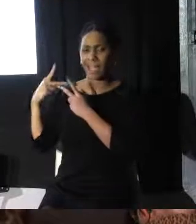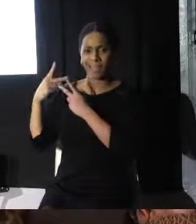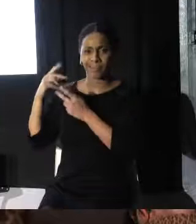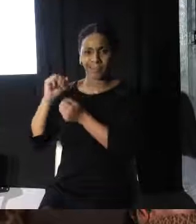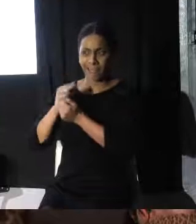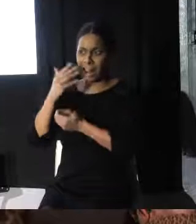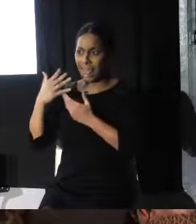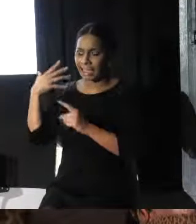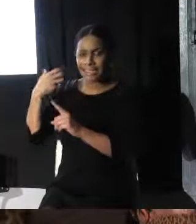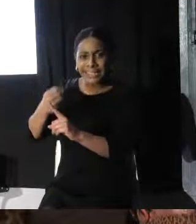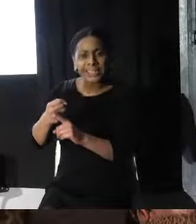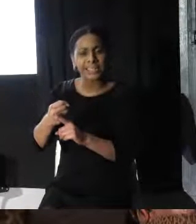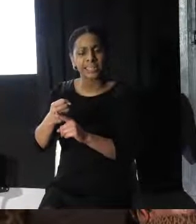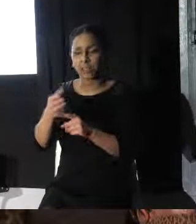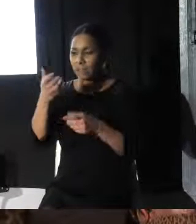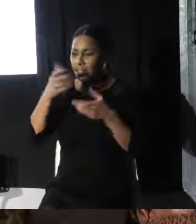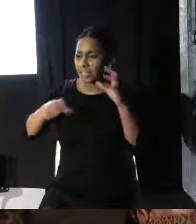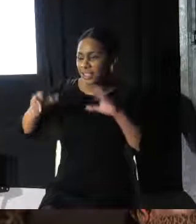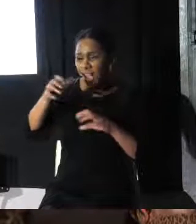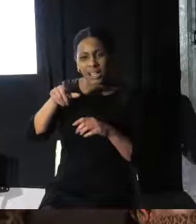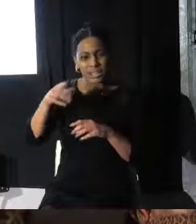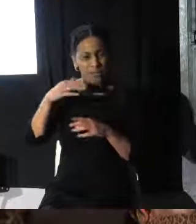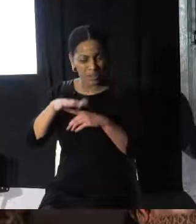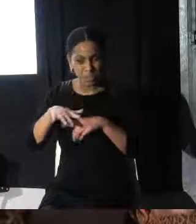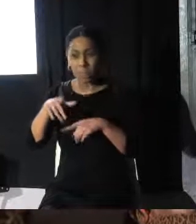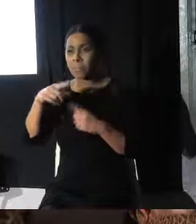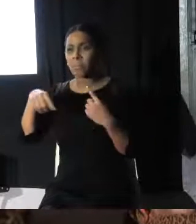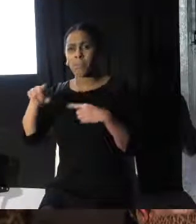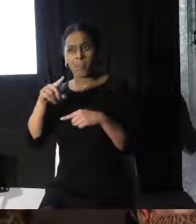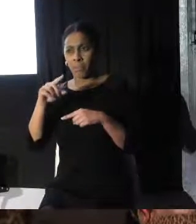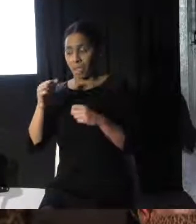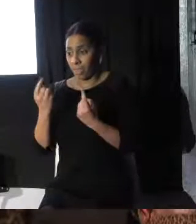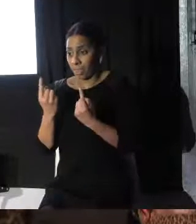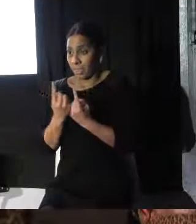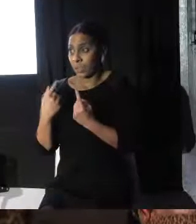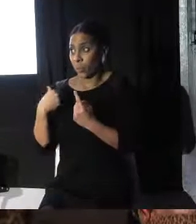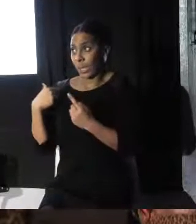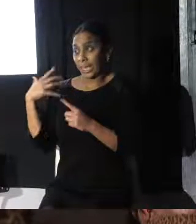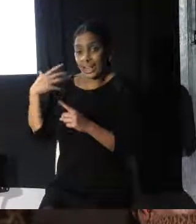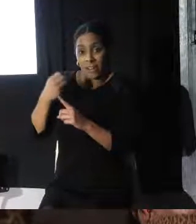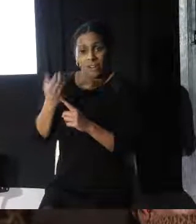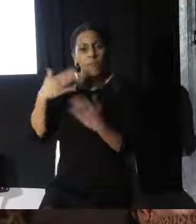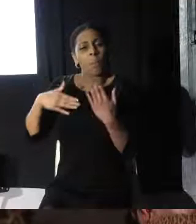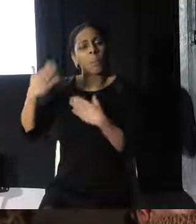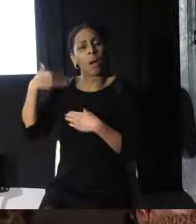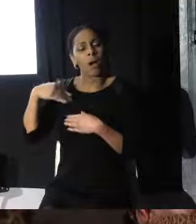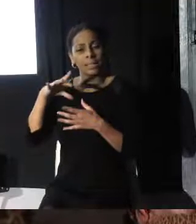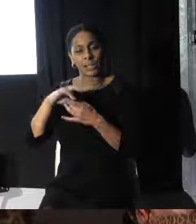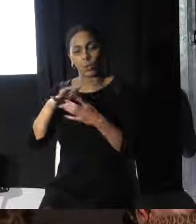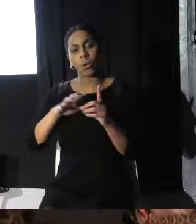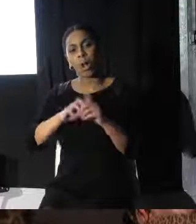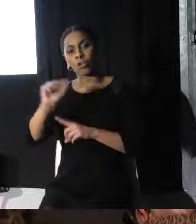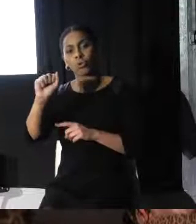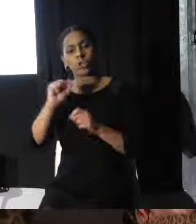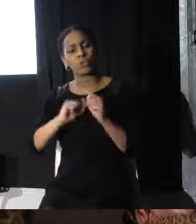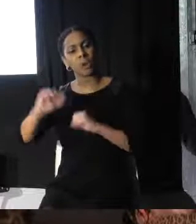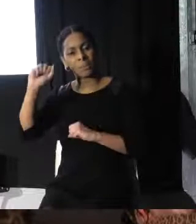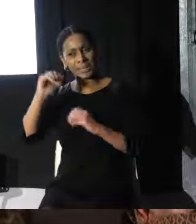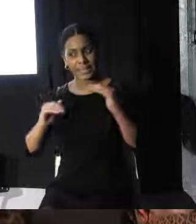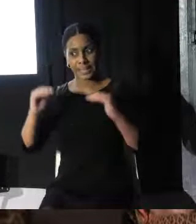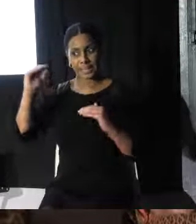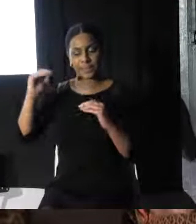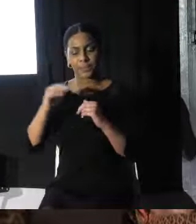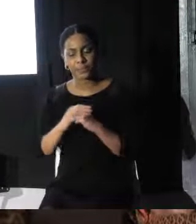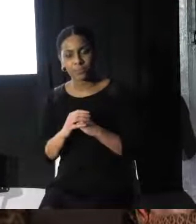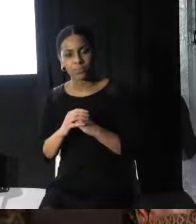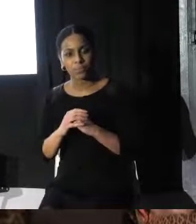commas, and about the theories that we inherit from the past over cultural supremacy. So the reactions